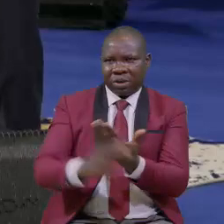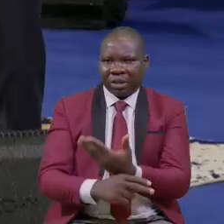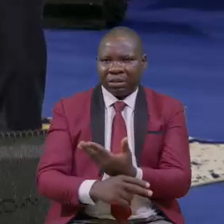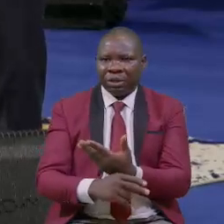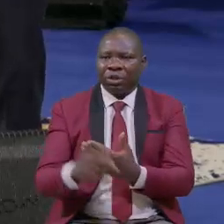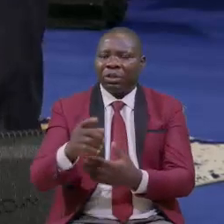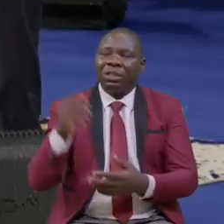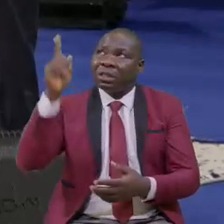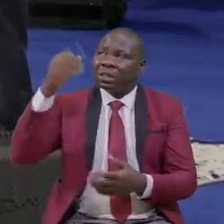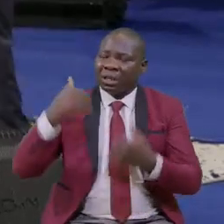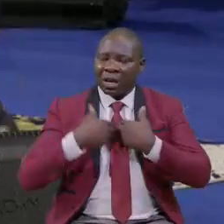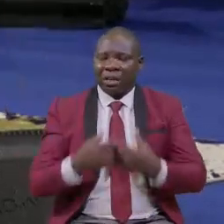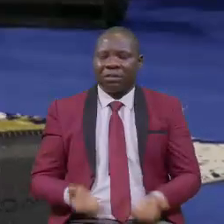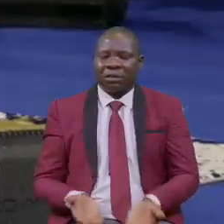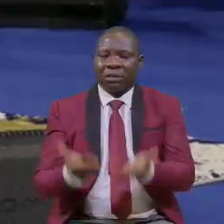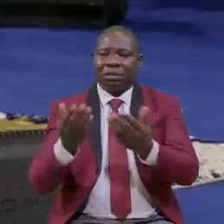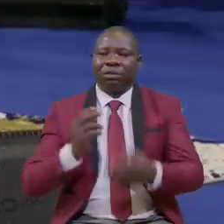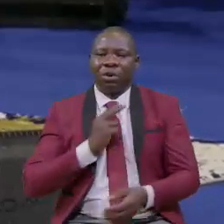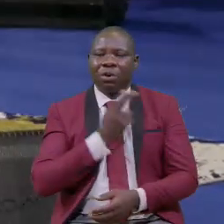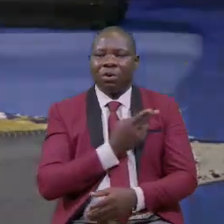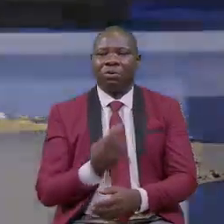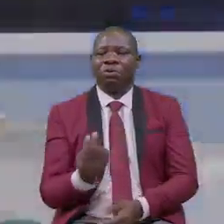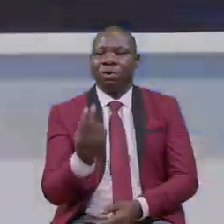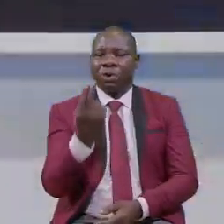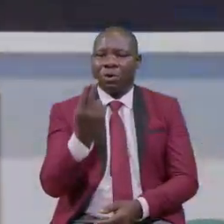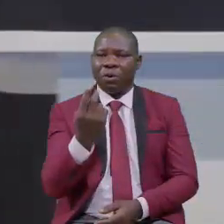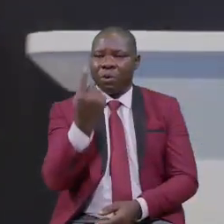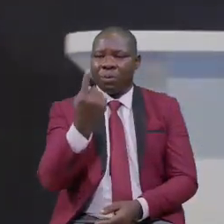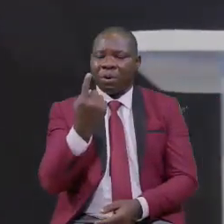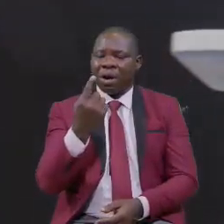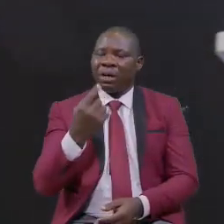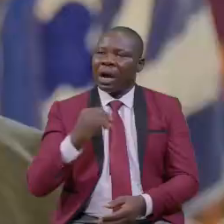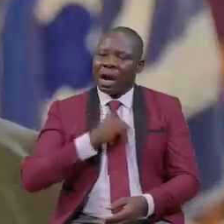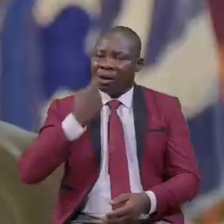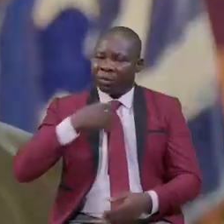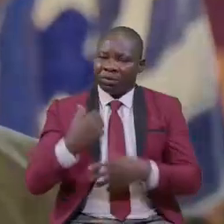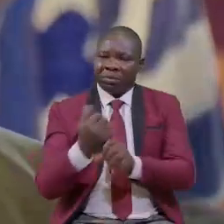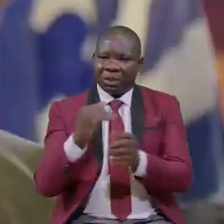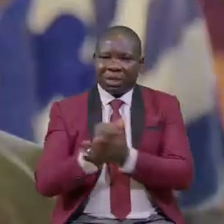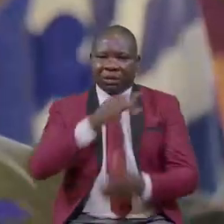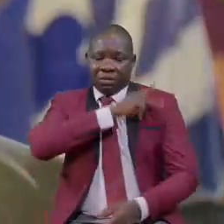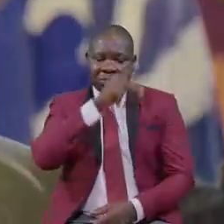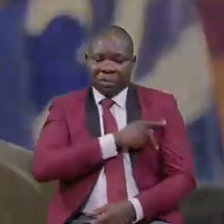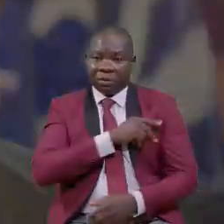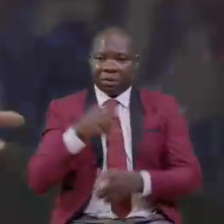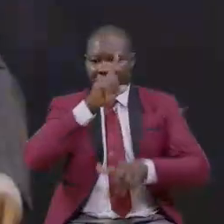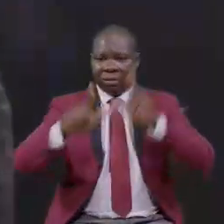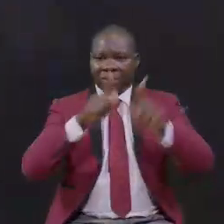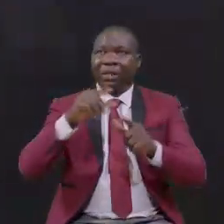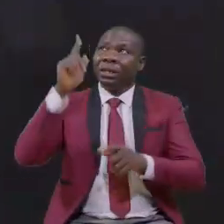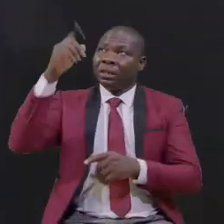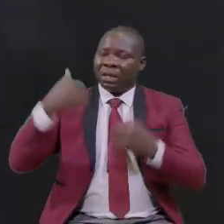up. I must make that personal. He has raised me up. He has raised